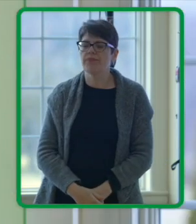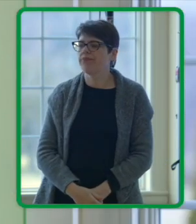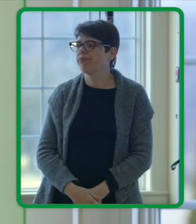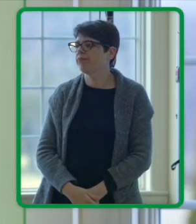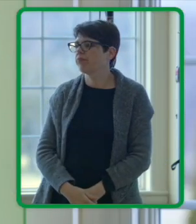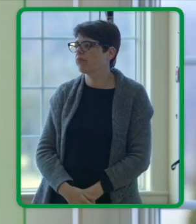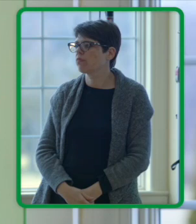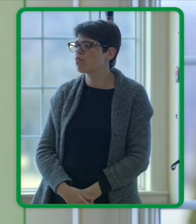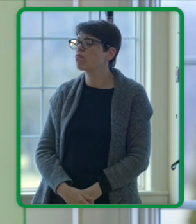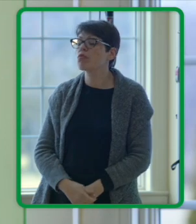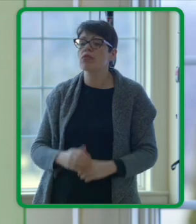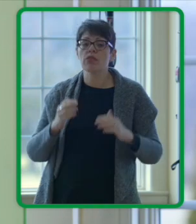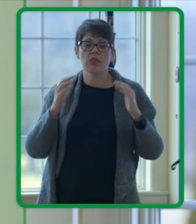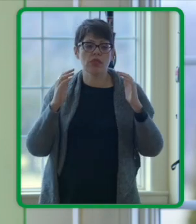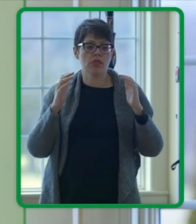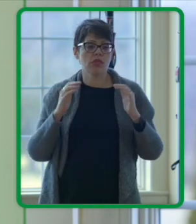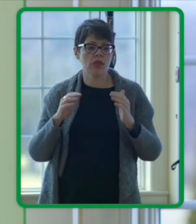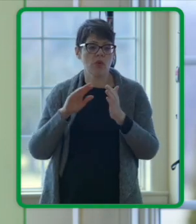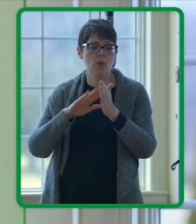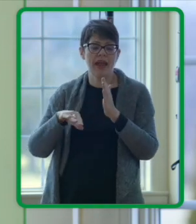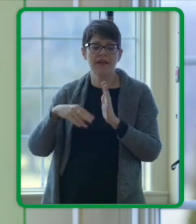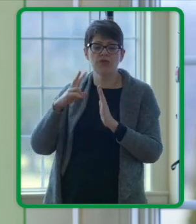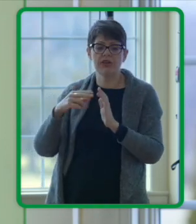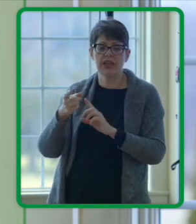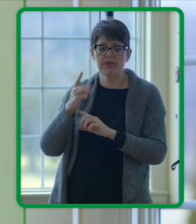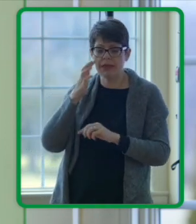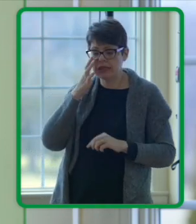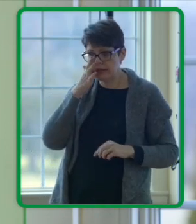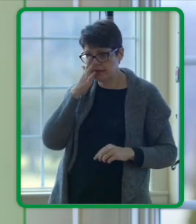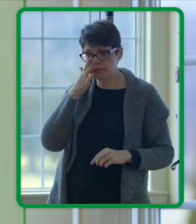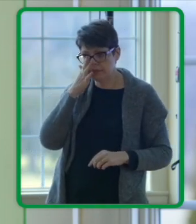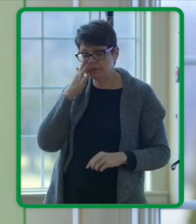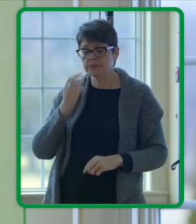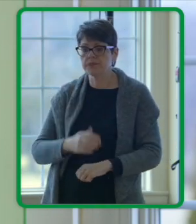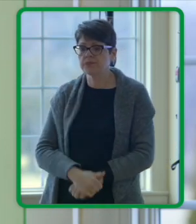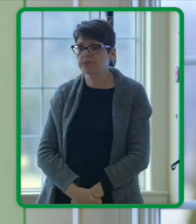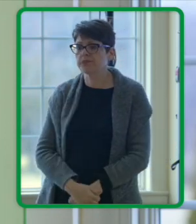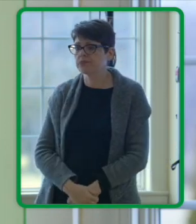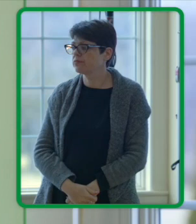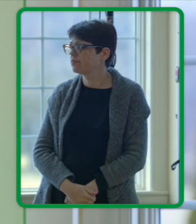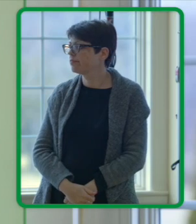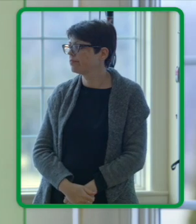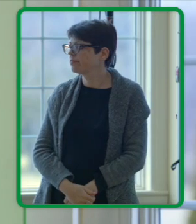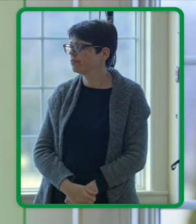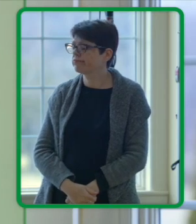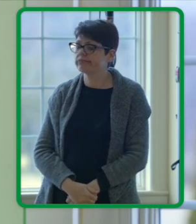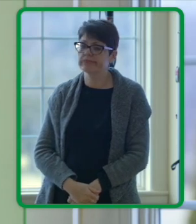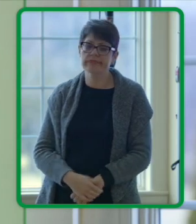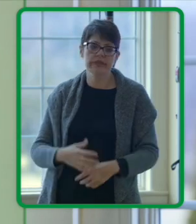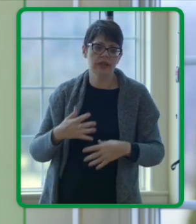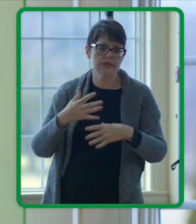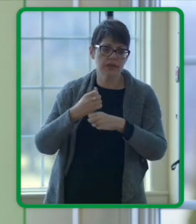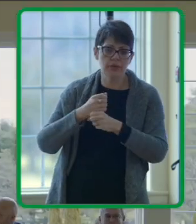I would now like to ask for a motion to waive the reading of last year's annual meeting minutes